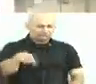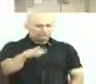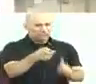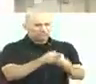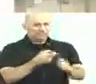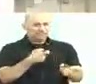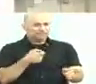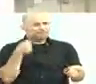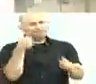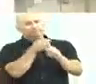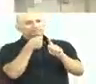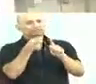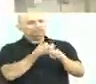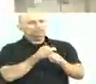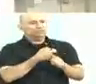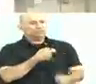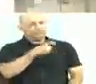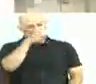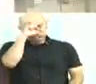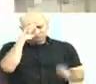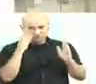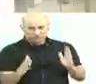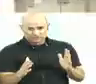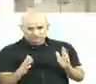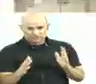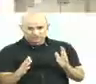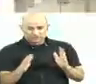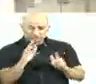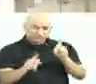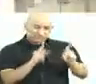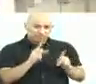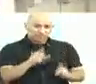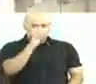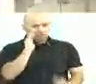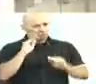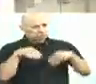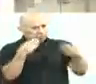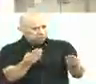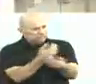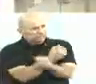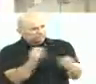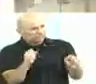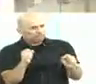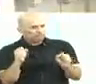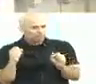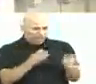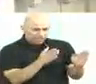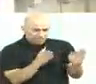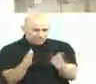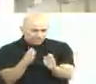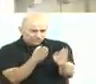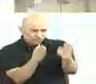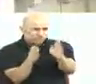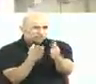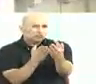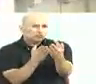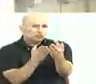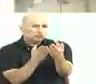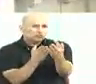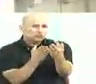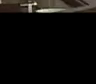the attacks of the Egyptians. And God provided them with safe paths through the Red